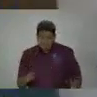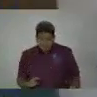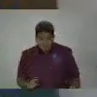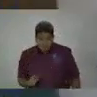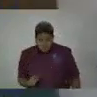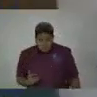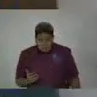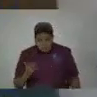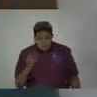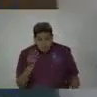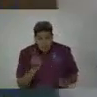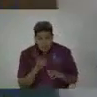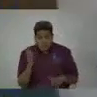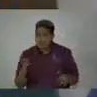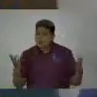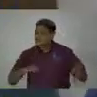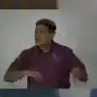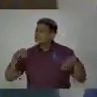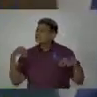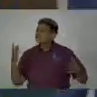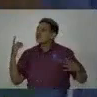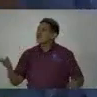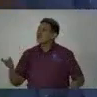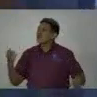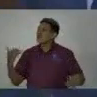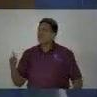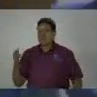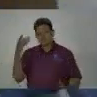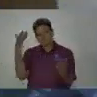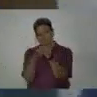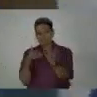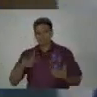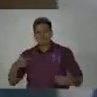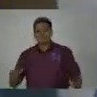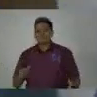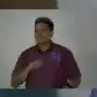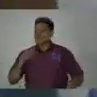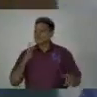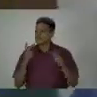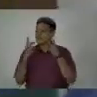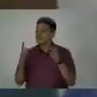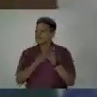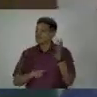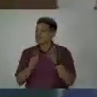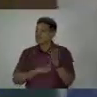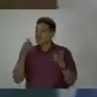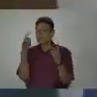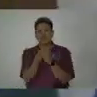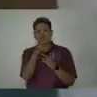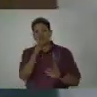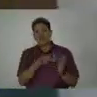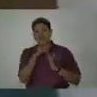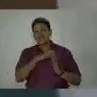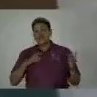Madam Speaker, no matter what I supply them, the die is cast. I publicly criticize them, then